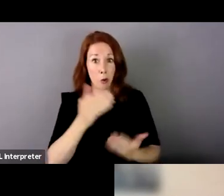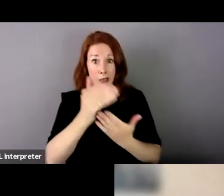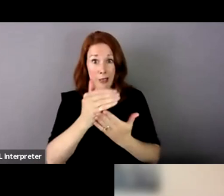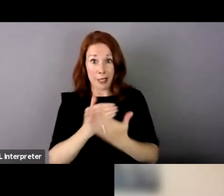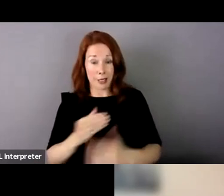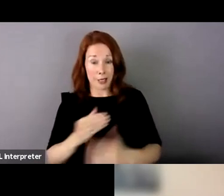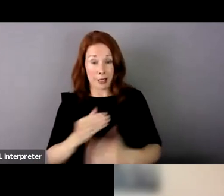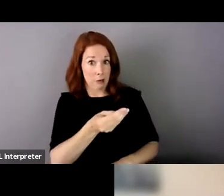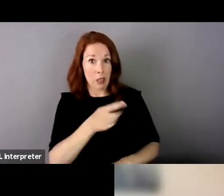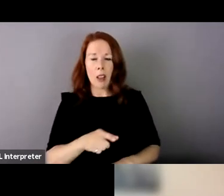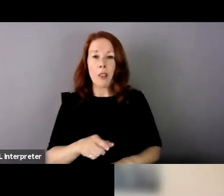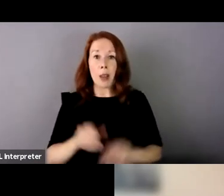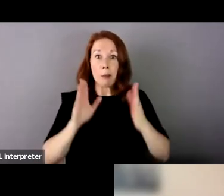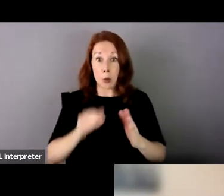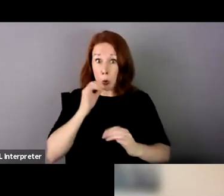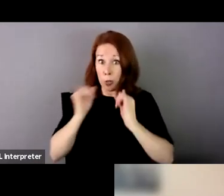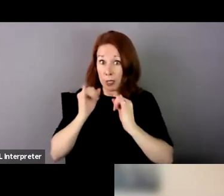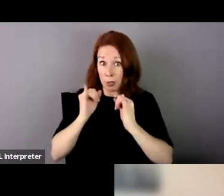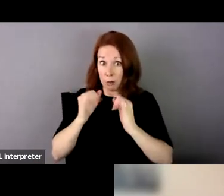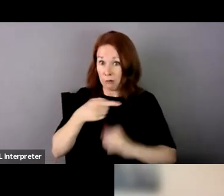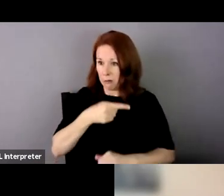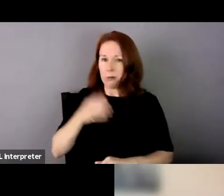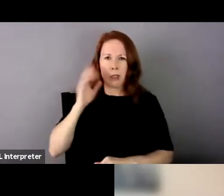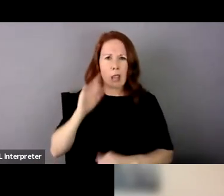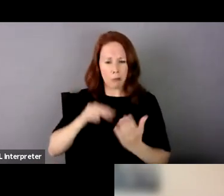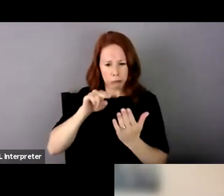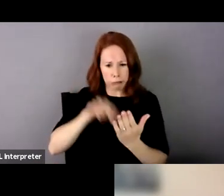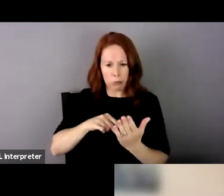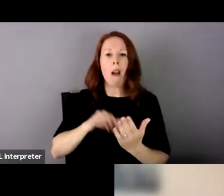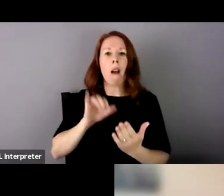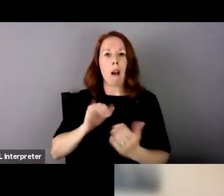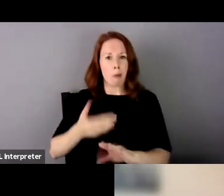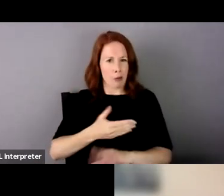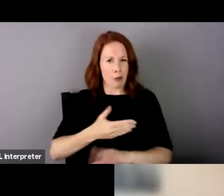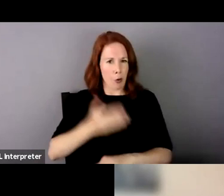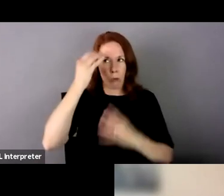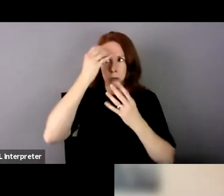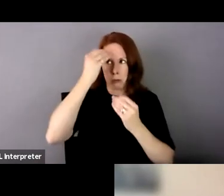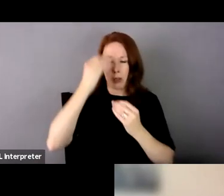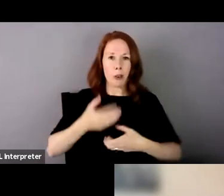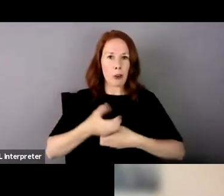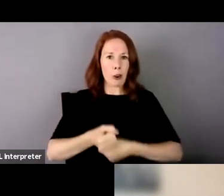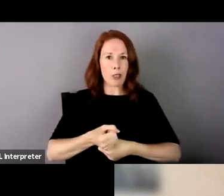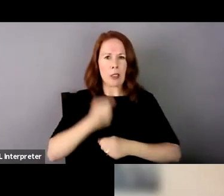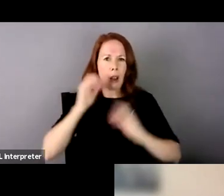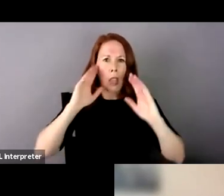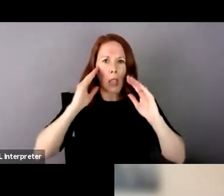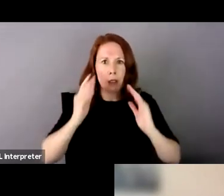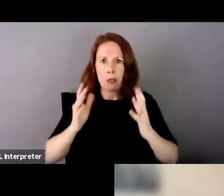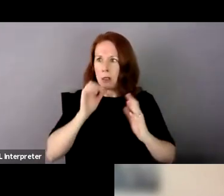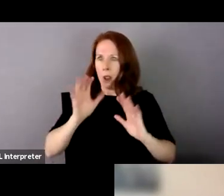to process and to prepare their answers are going to come in feeling confident rather than anxious and